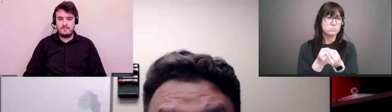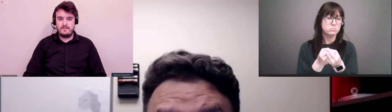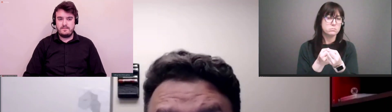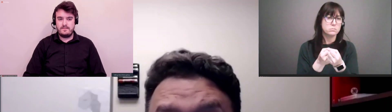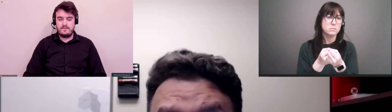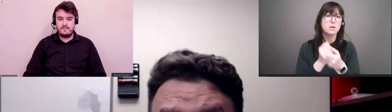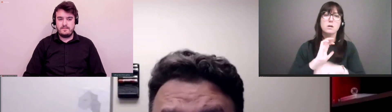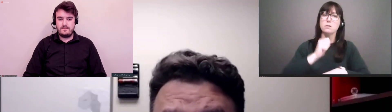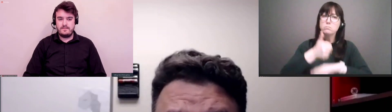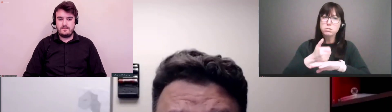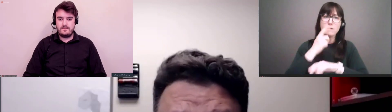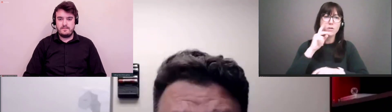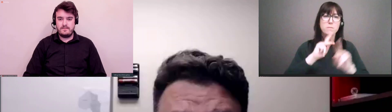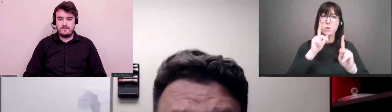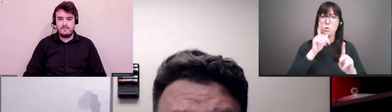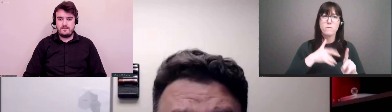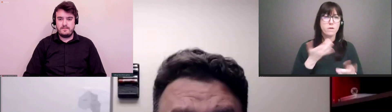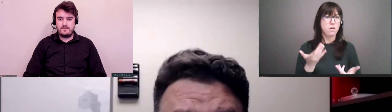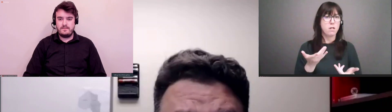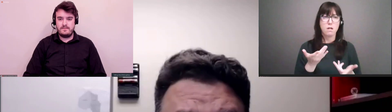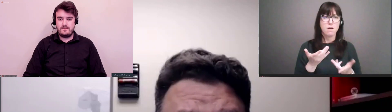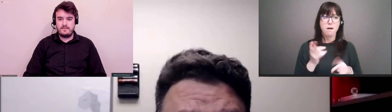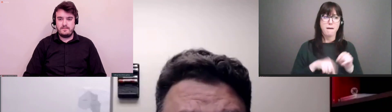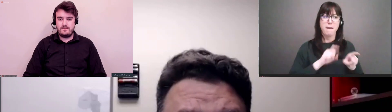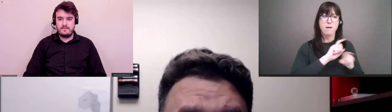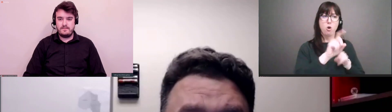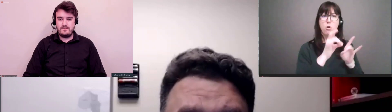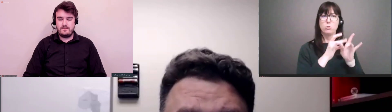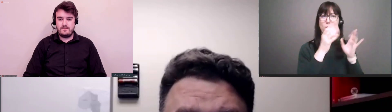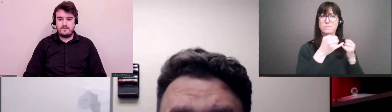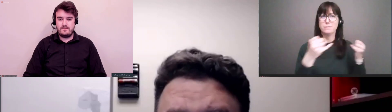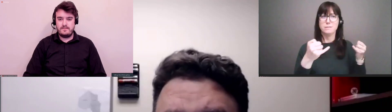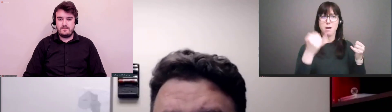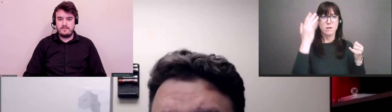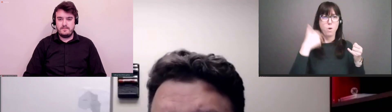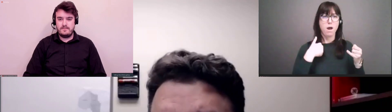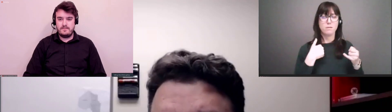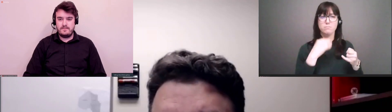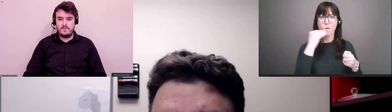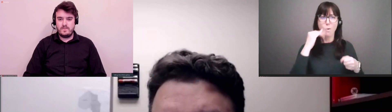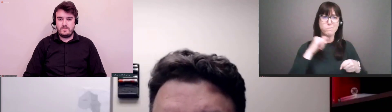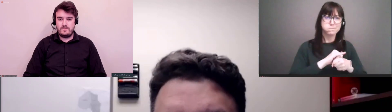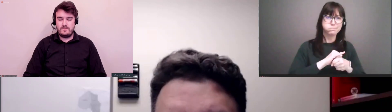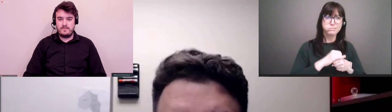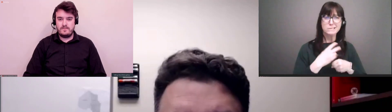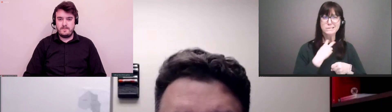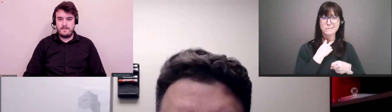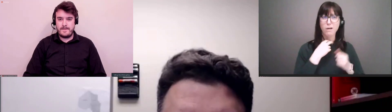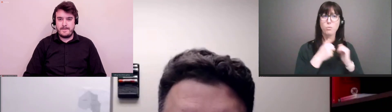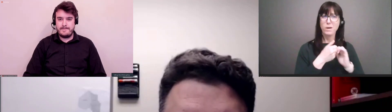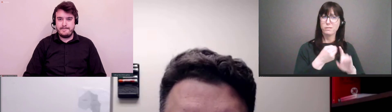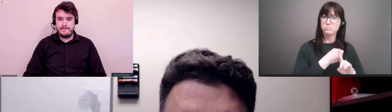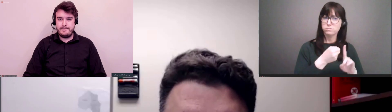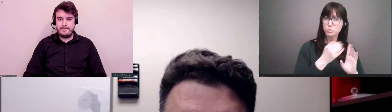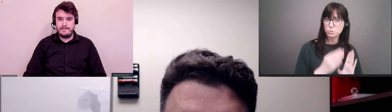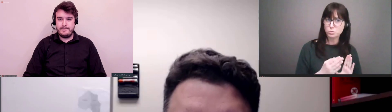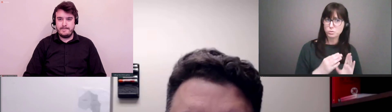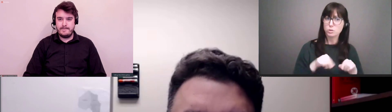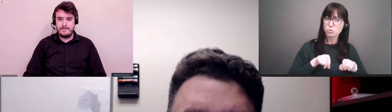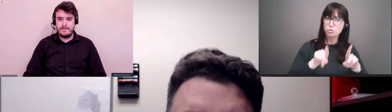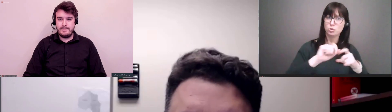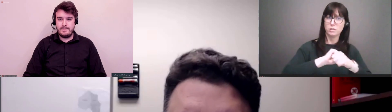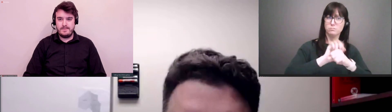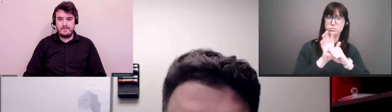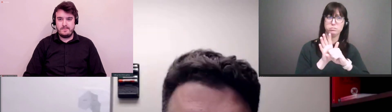may find it impossible to reach out by calling a crisis line when trapped at home with their abuser due to the ongoing COVID-19 pandemic and